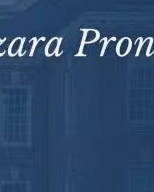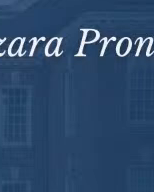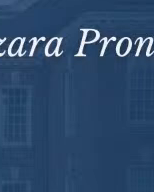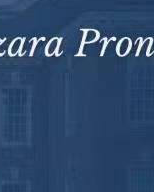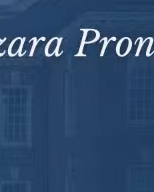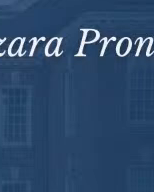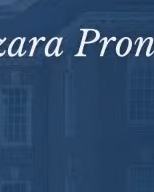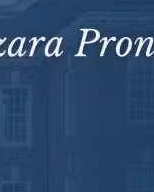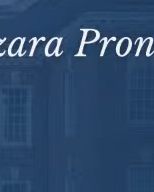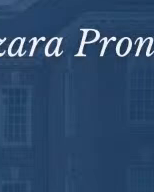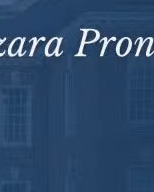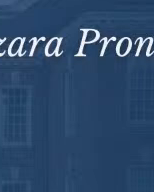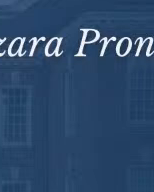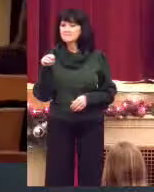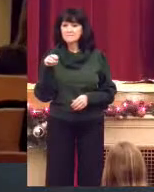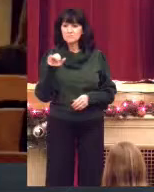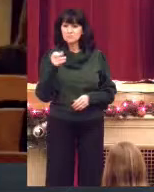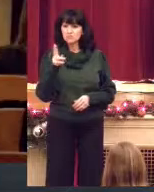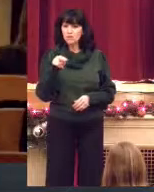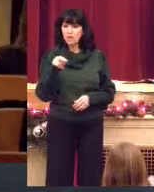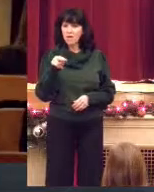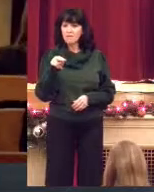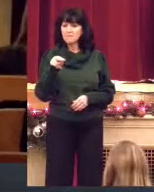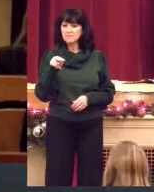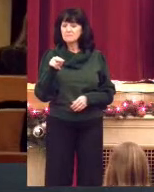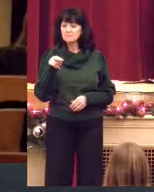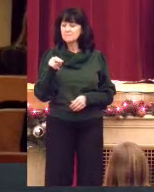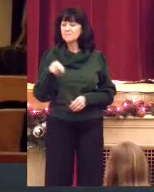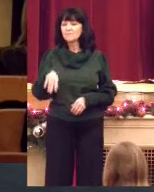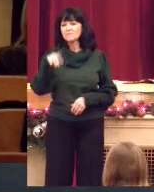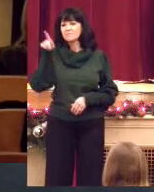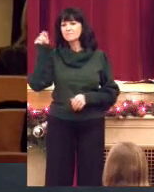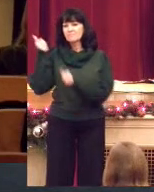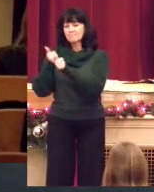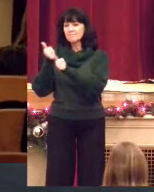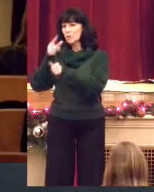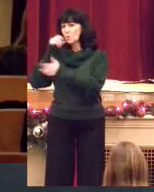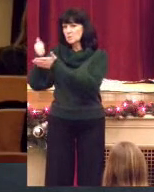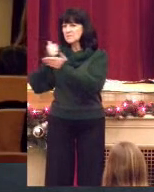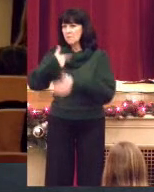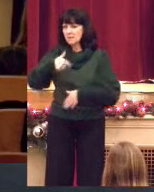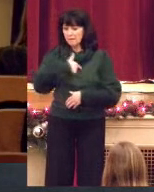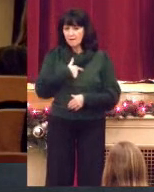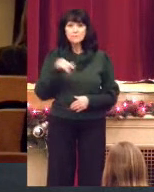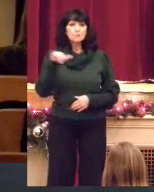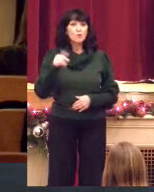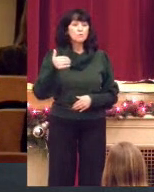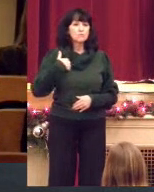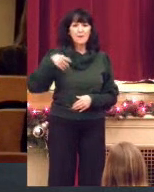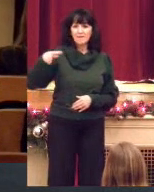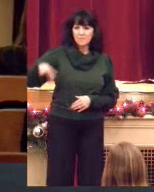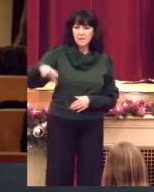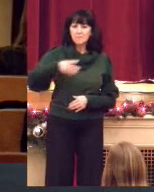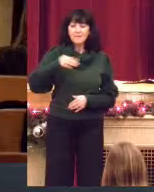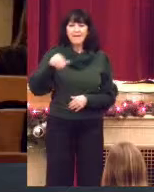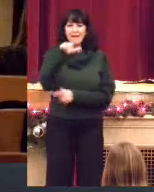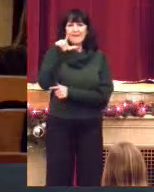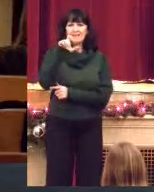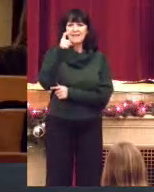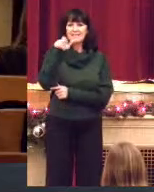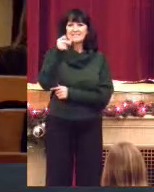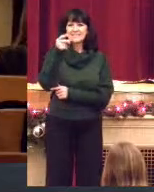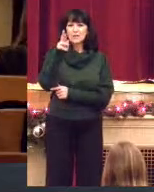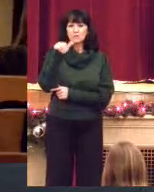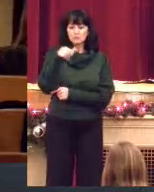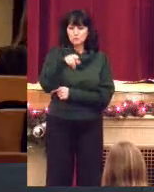John, who's been helping us. We also have Pam and Alexandra, who are our sign language experts